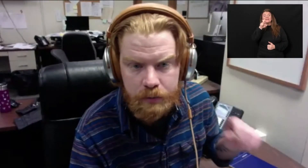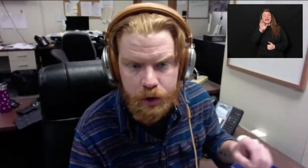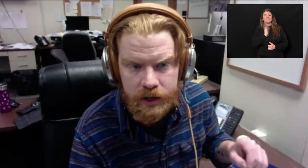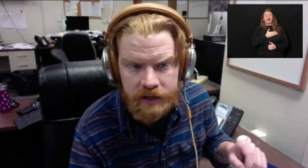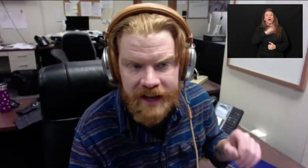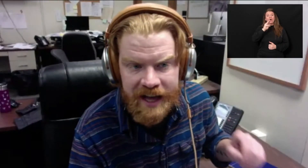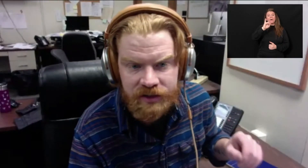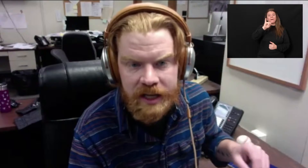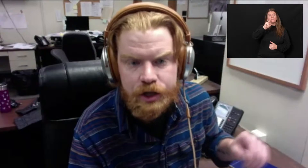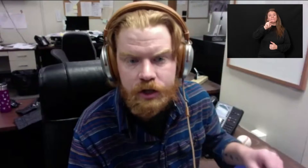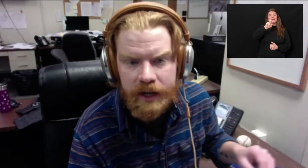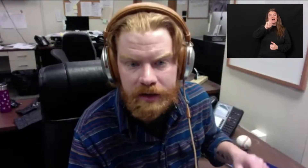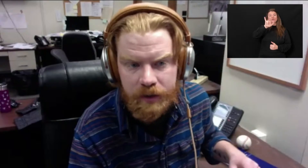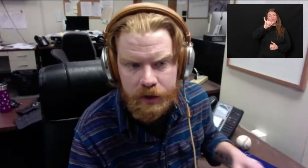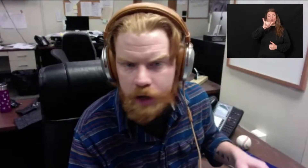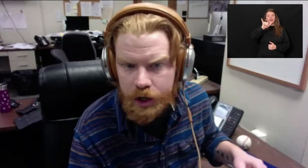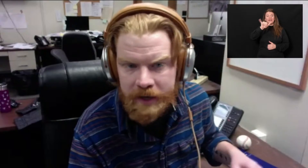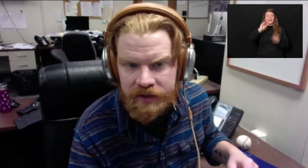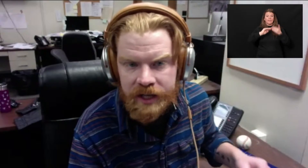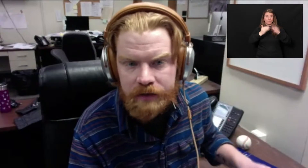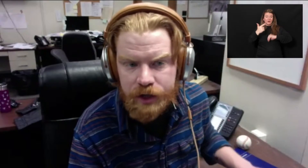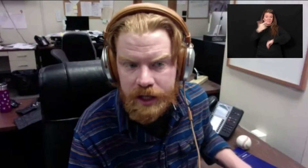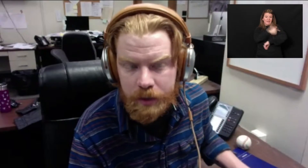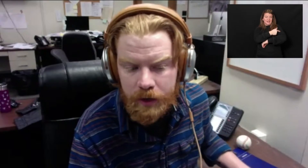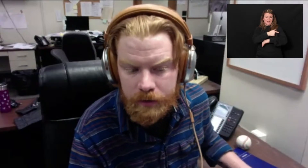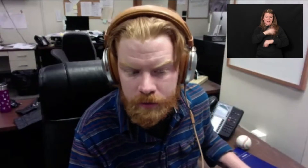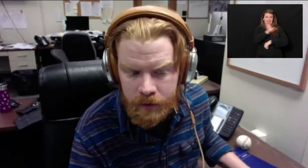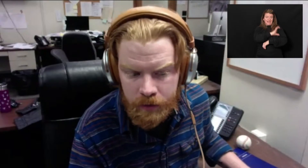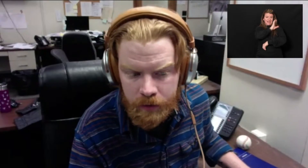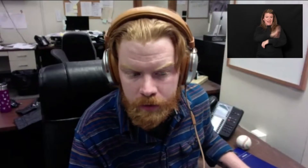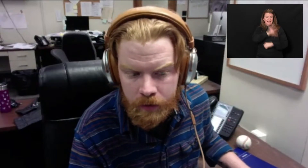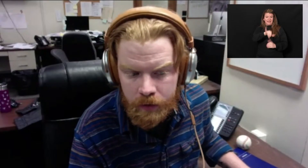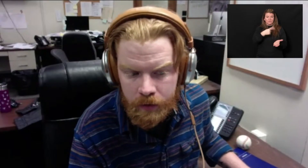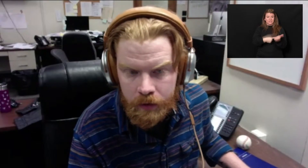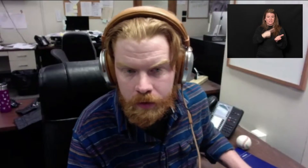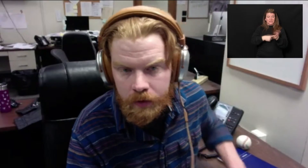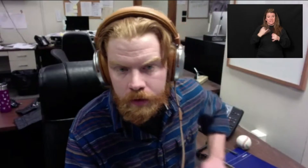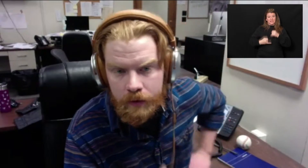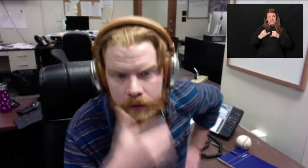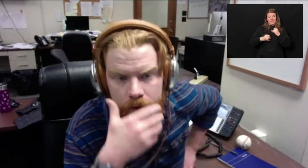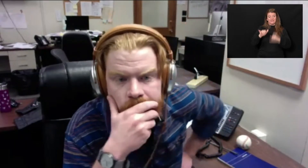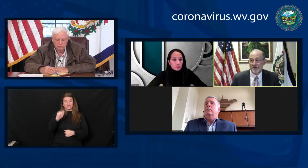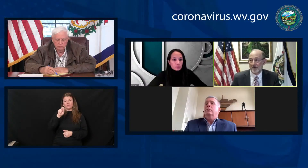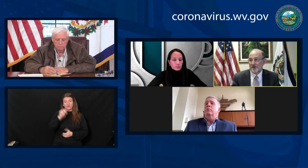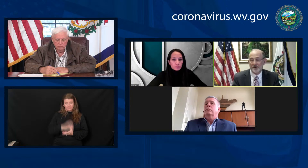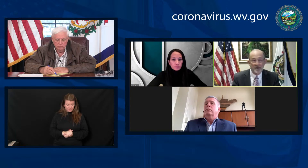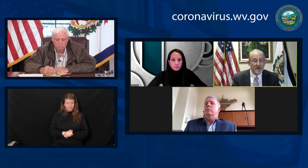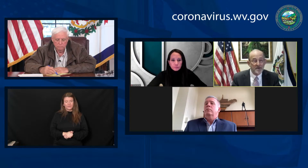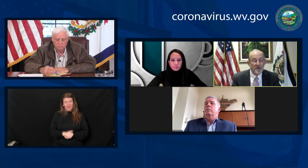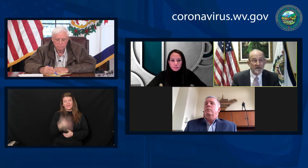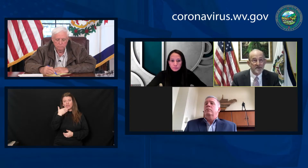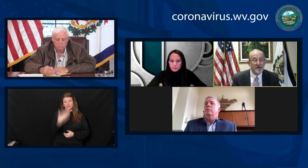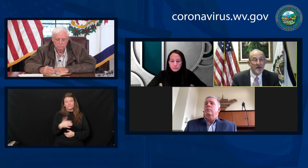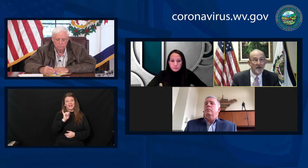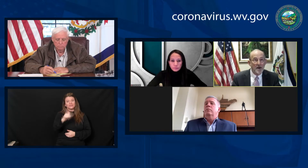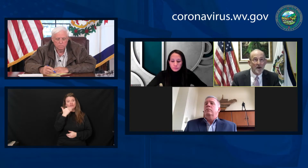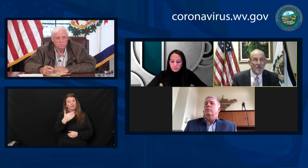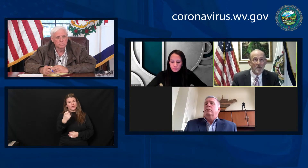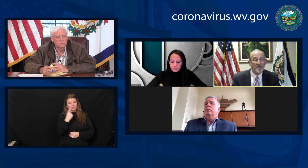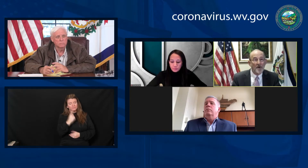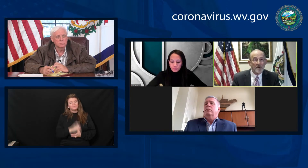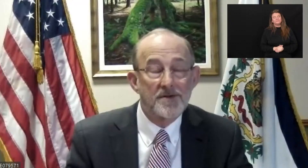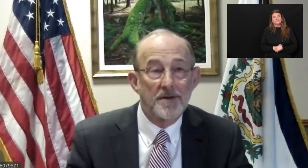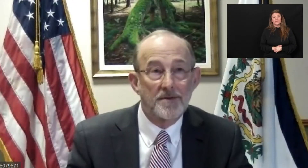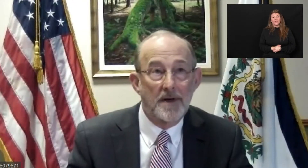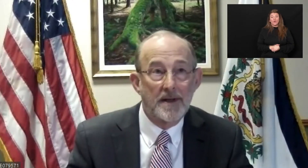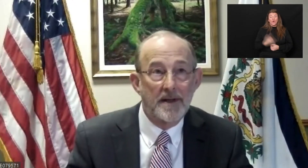minority community vaccination clinics that we talked about at the end of January. Yeah, thank you, Charles. Good question.